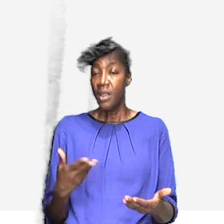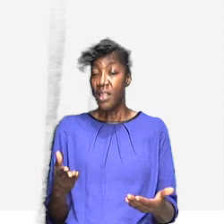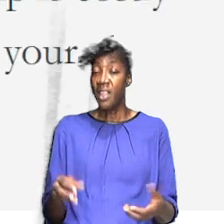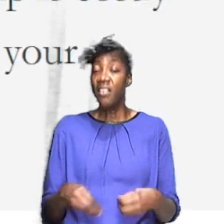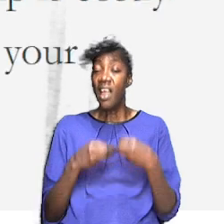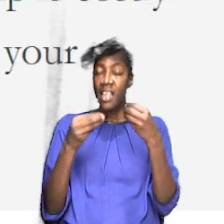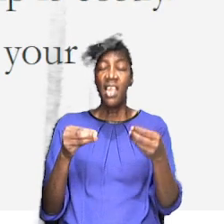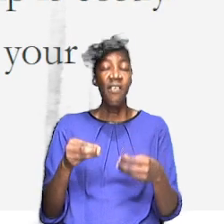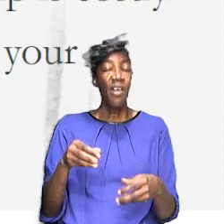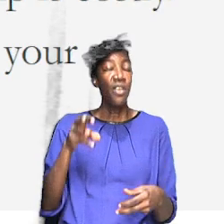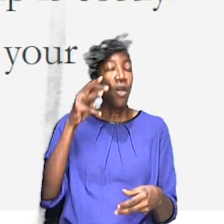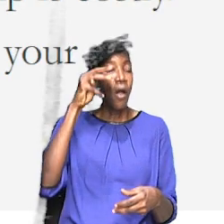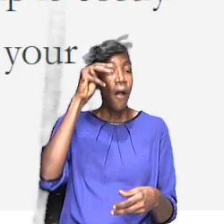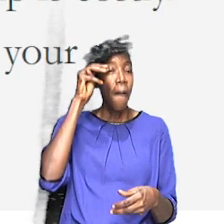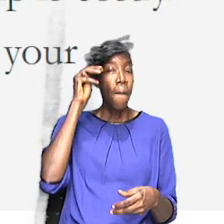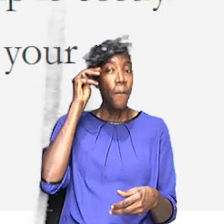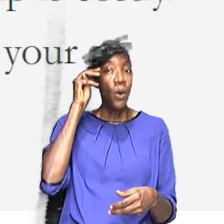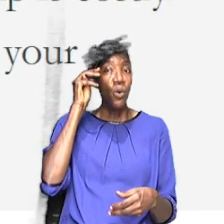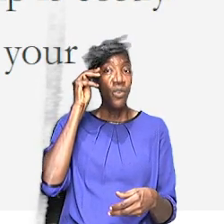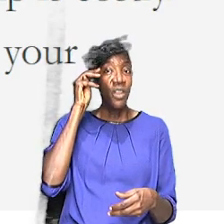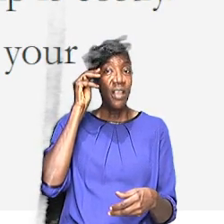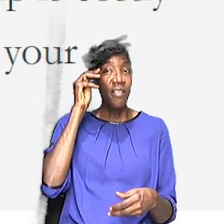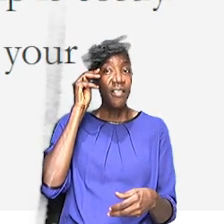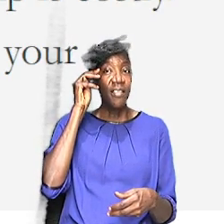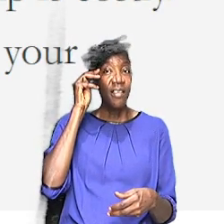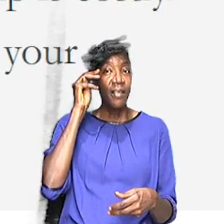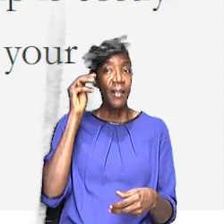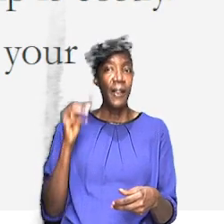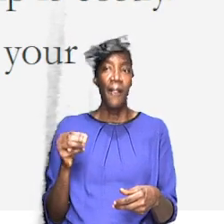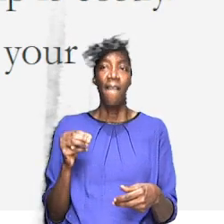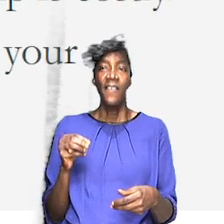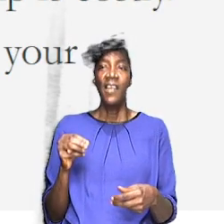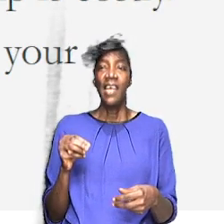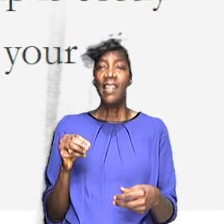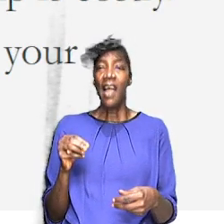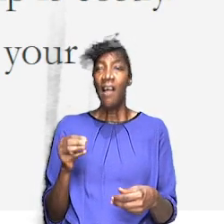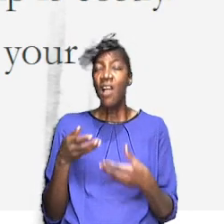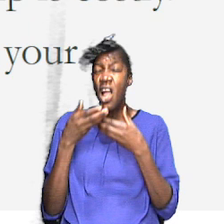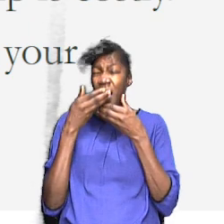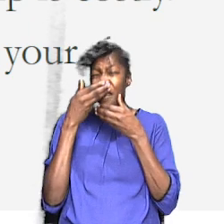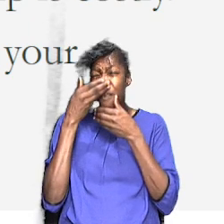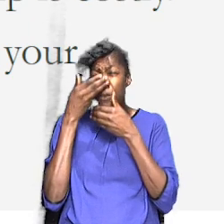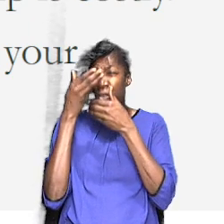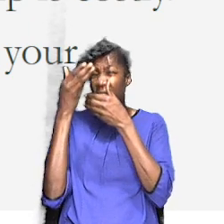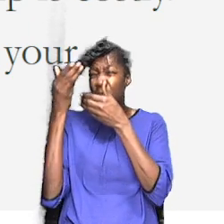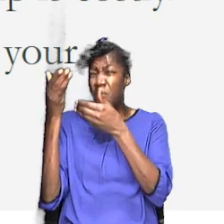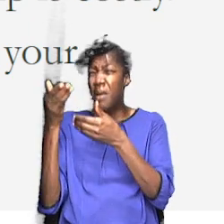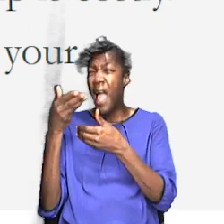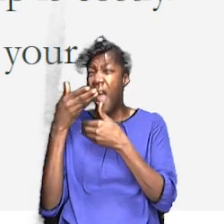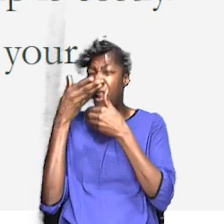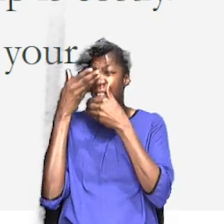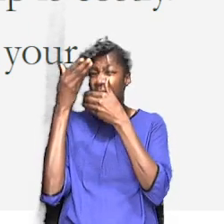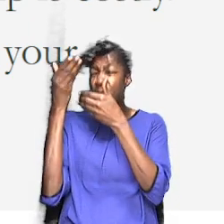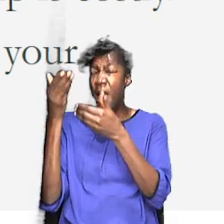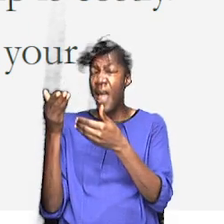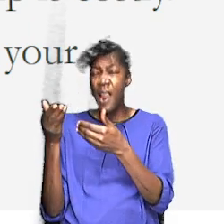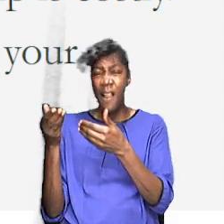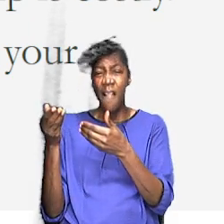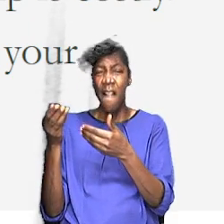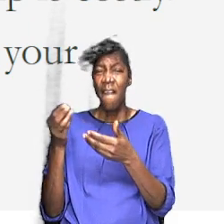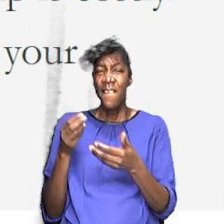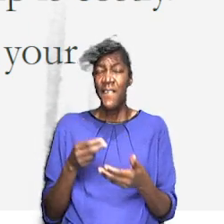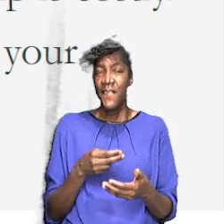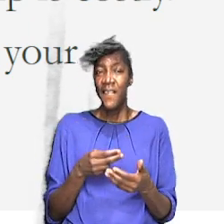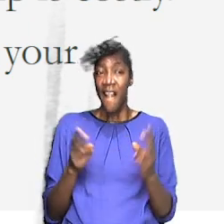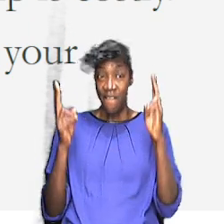Moses, praise God, consists of fragrances that were very, very rare.